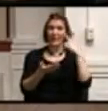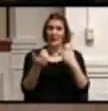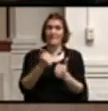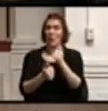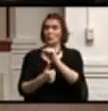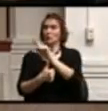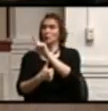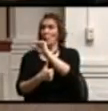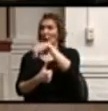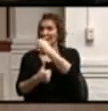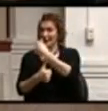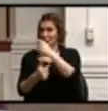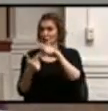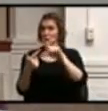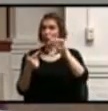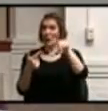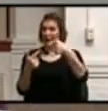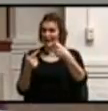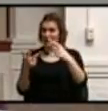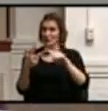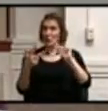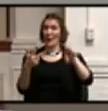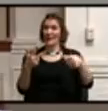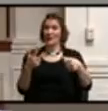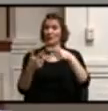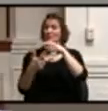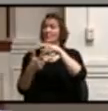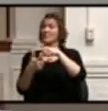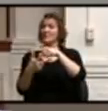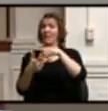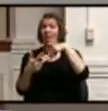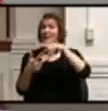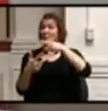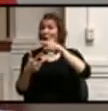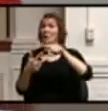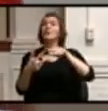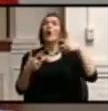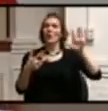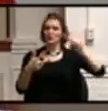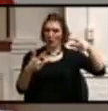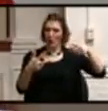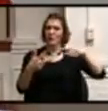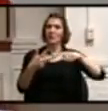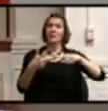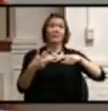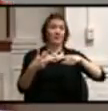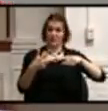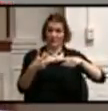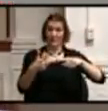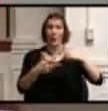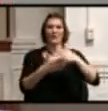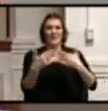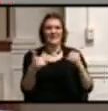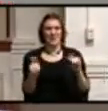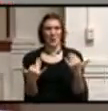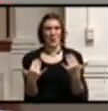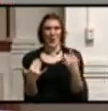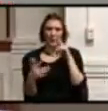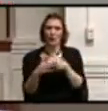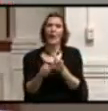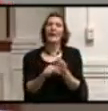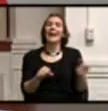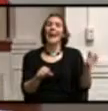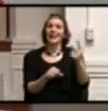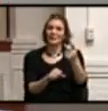20-year payment schedules. Some have not begun yet. Okay. Some have begun, but there are some that are still, you know, won't begin until next